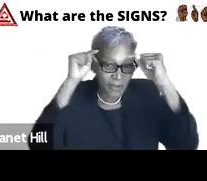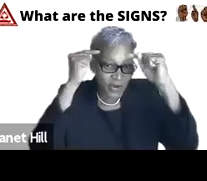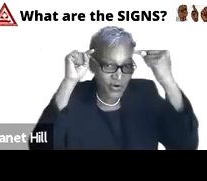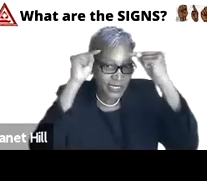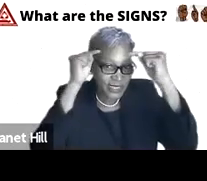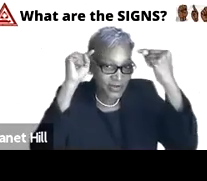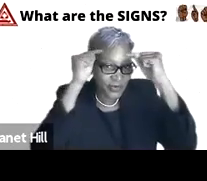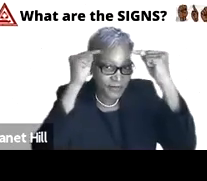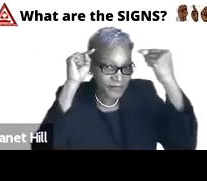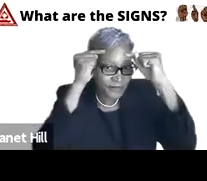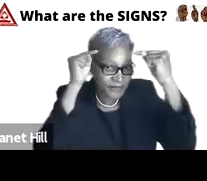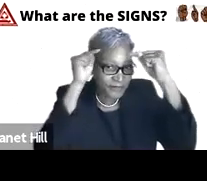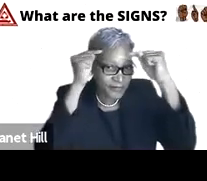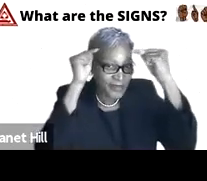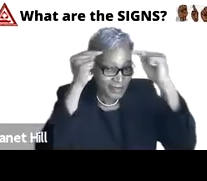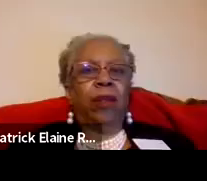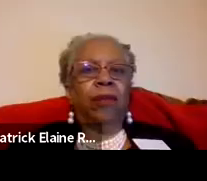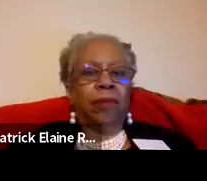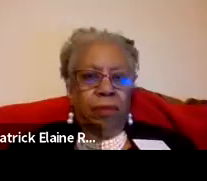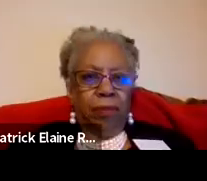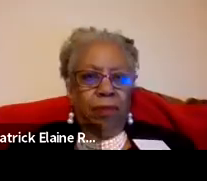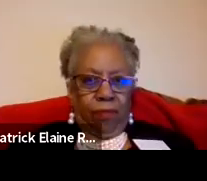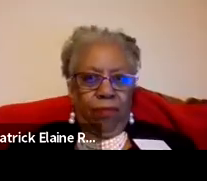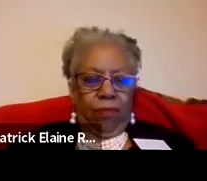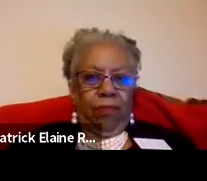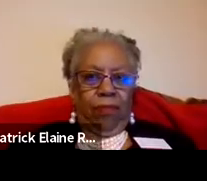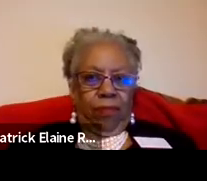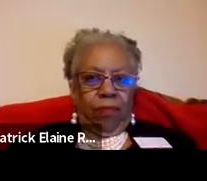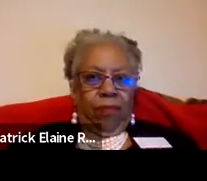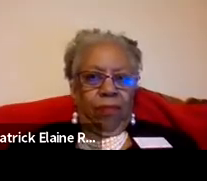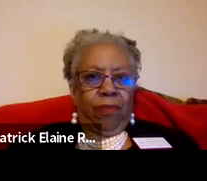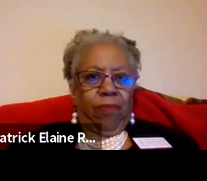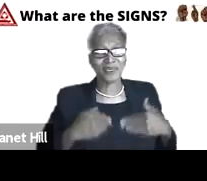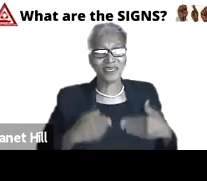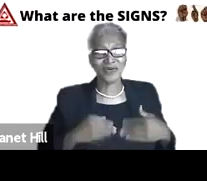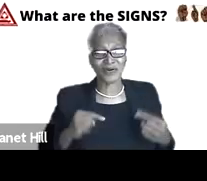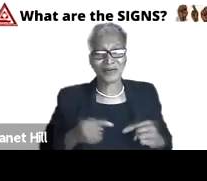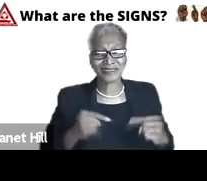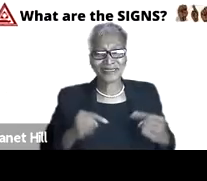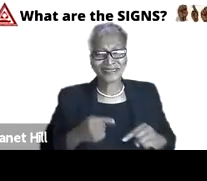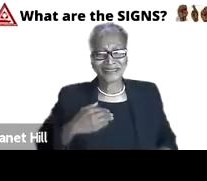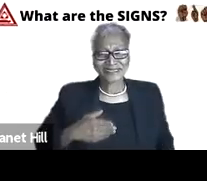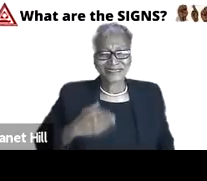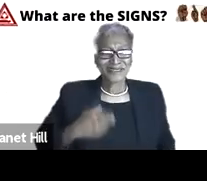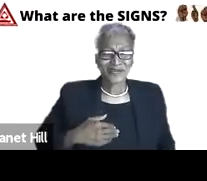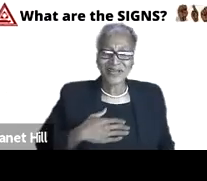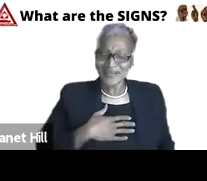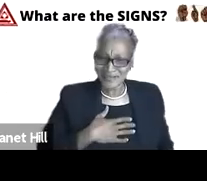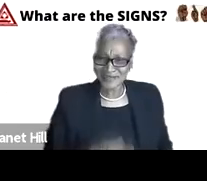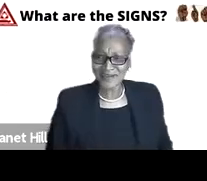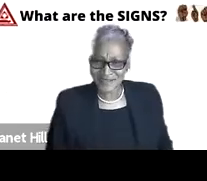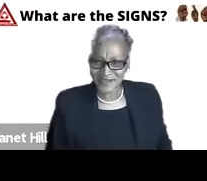is? Where am I hurting here? Headache. Got a headache. If I did something up in here. Chest.